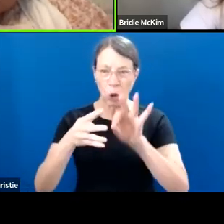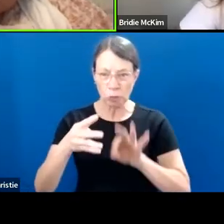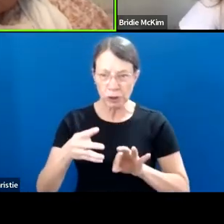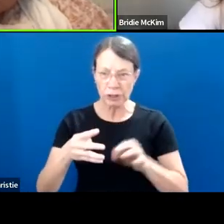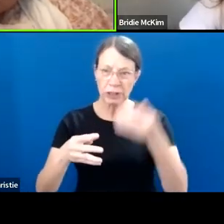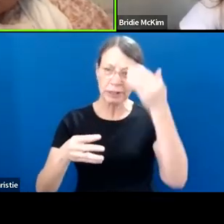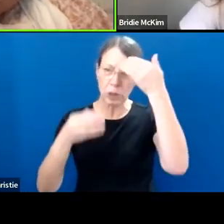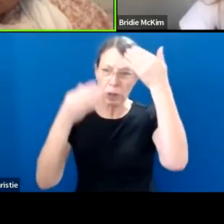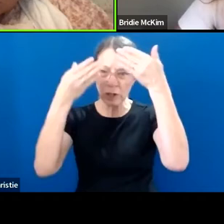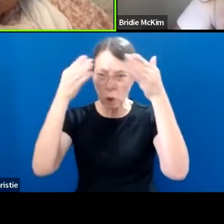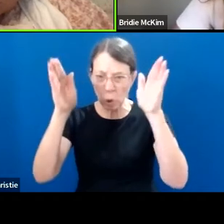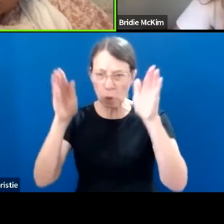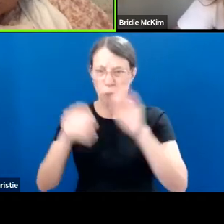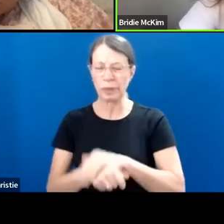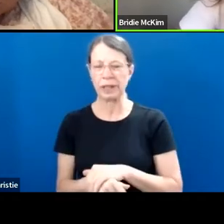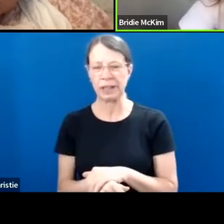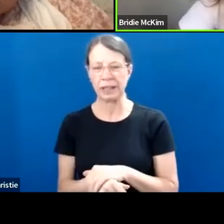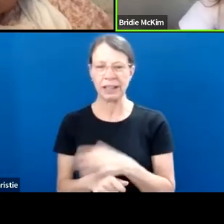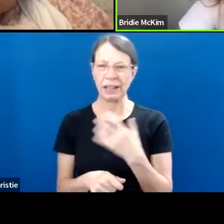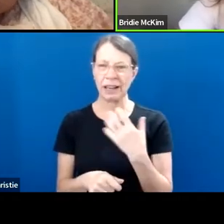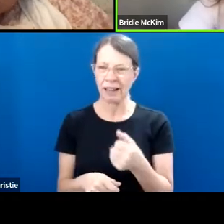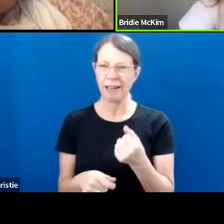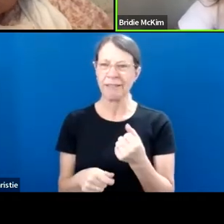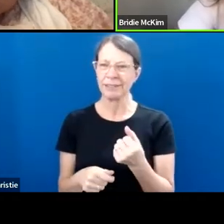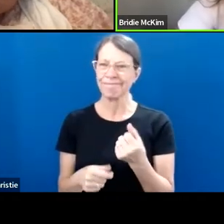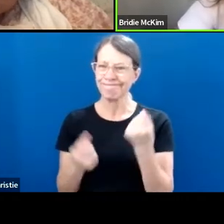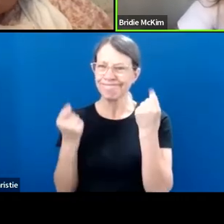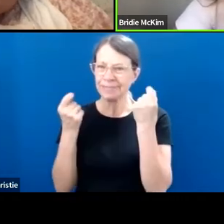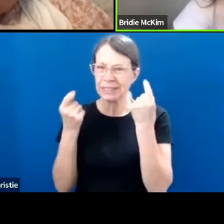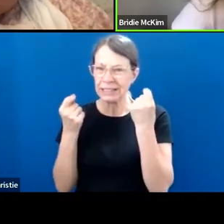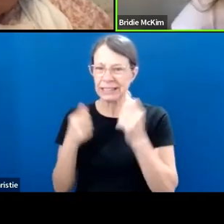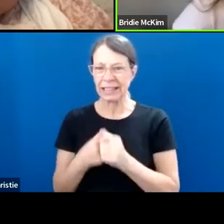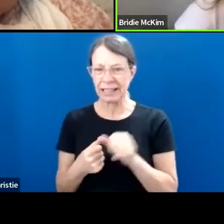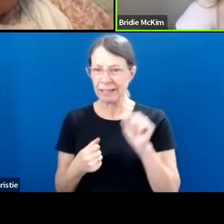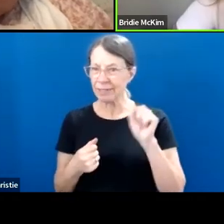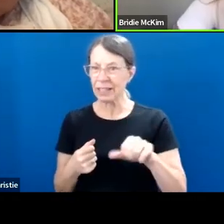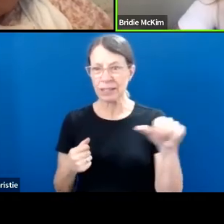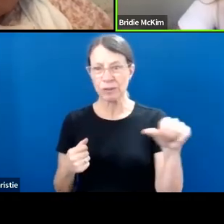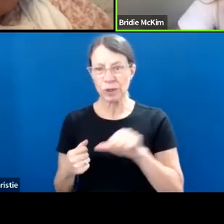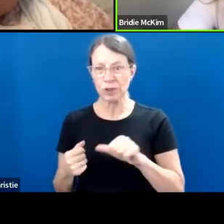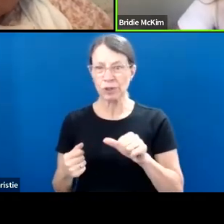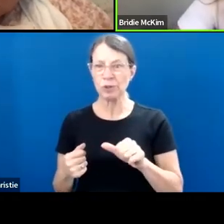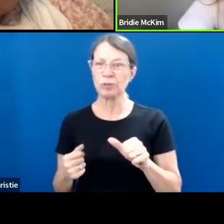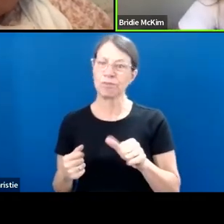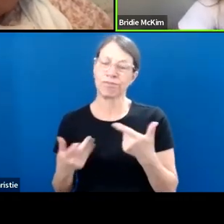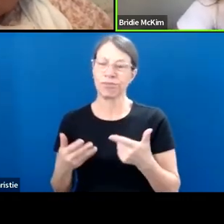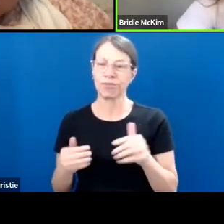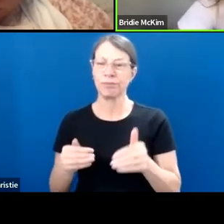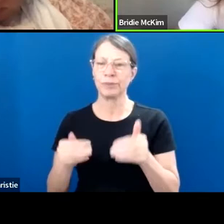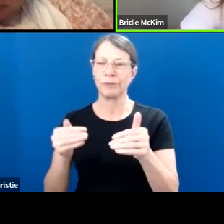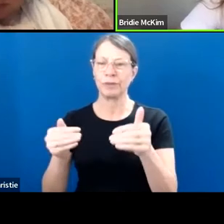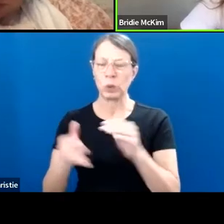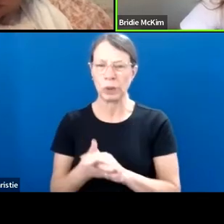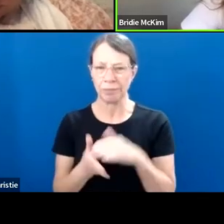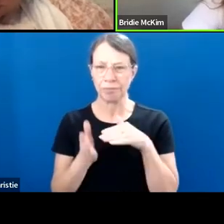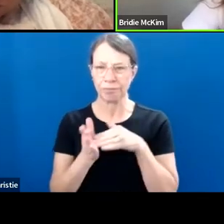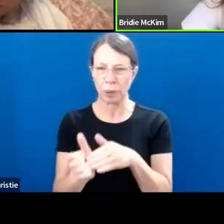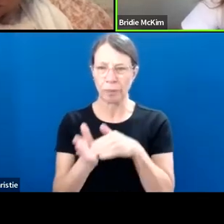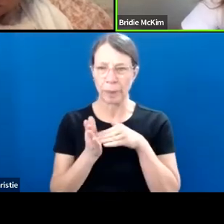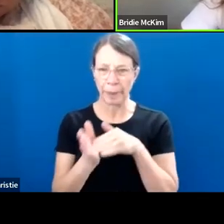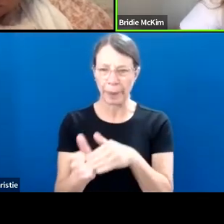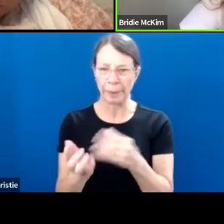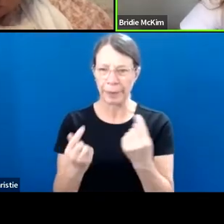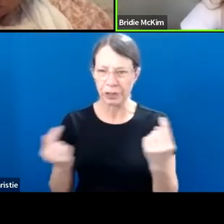having a wide and nuanced understanding of how we can move forward as an industry and in terms of our